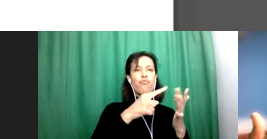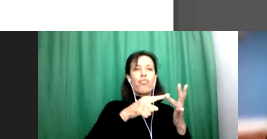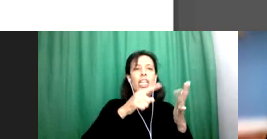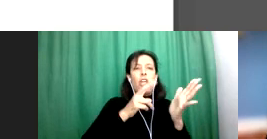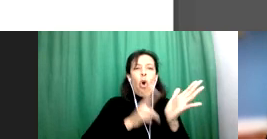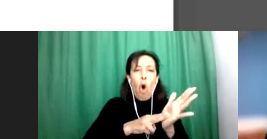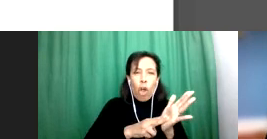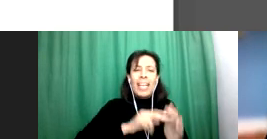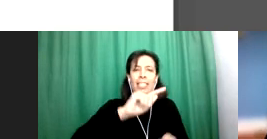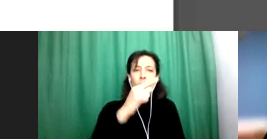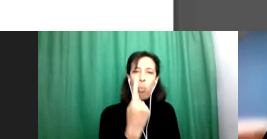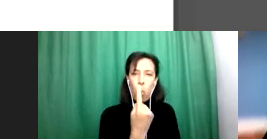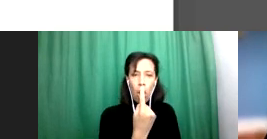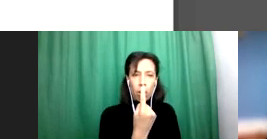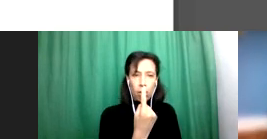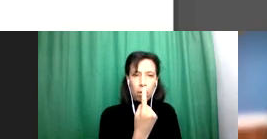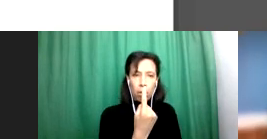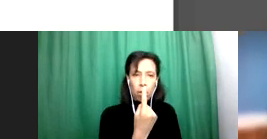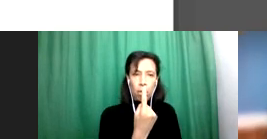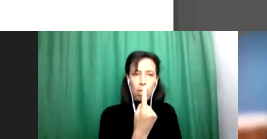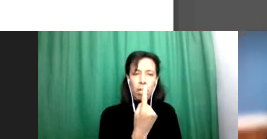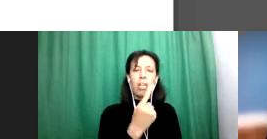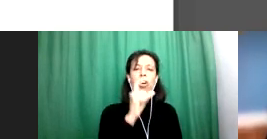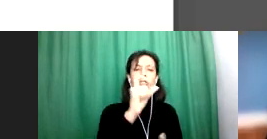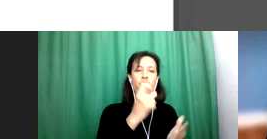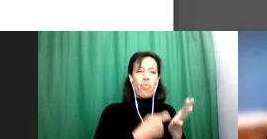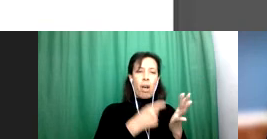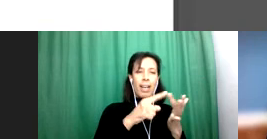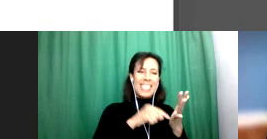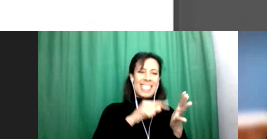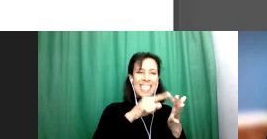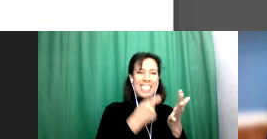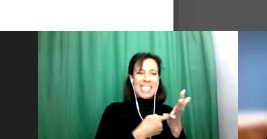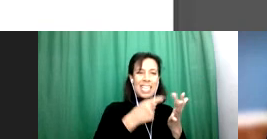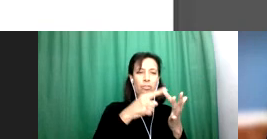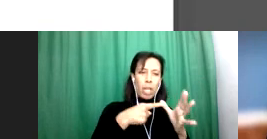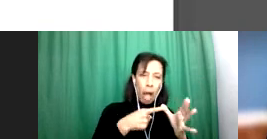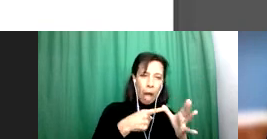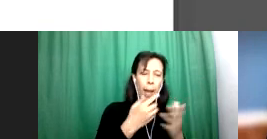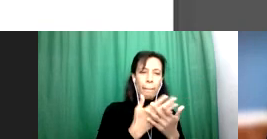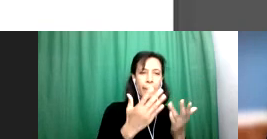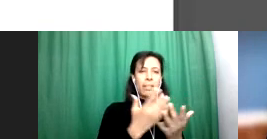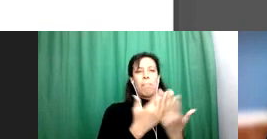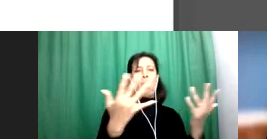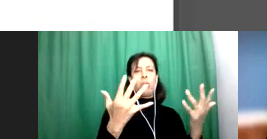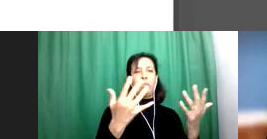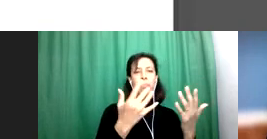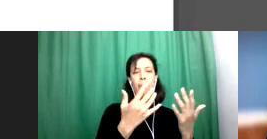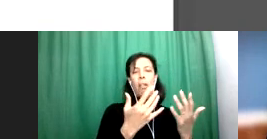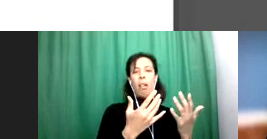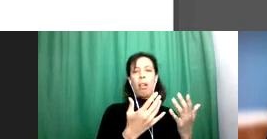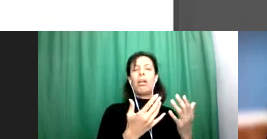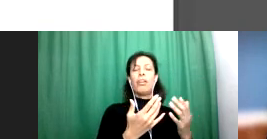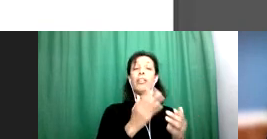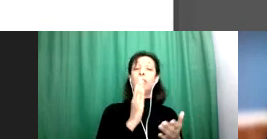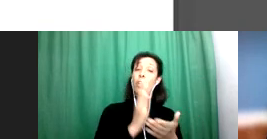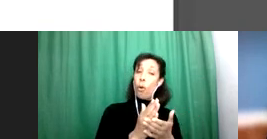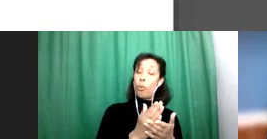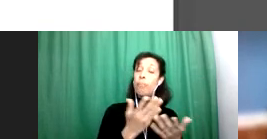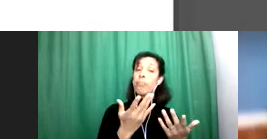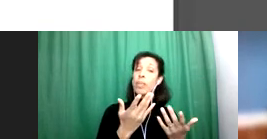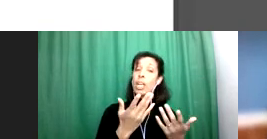is more than one, two or several. So has the pupil met that criterion? Yes, the pupil